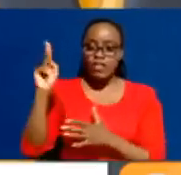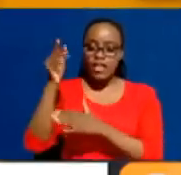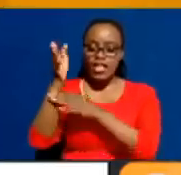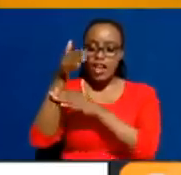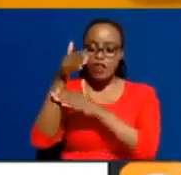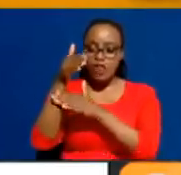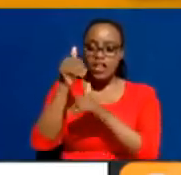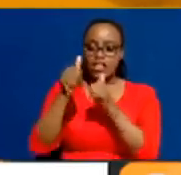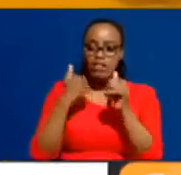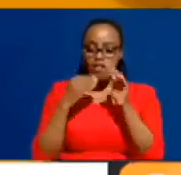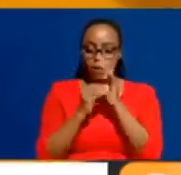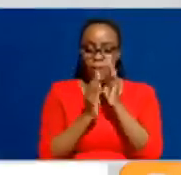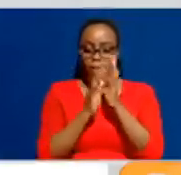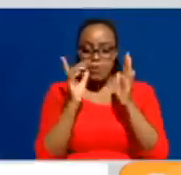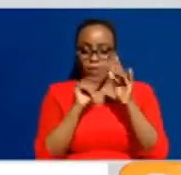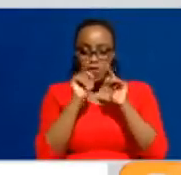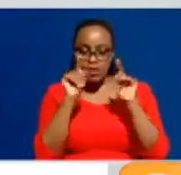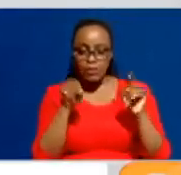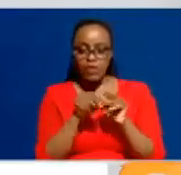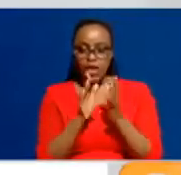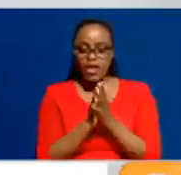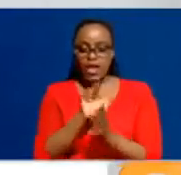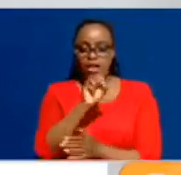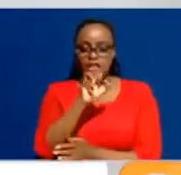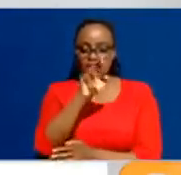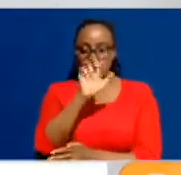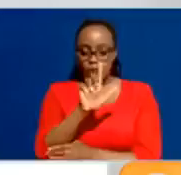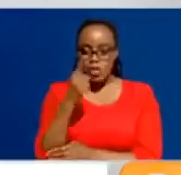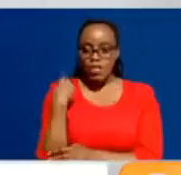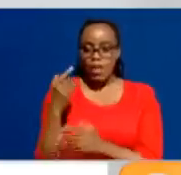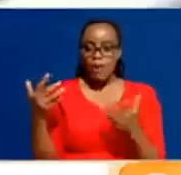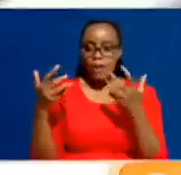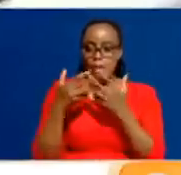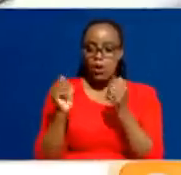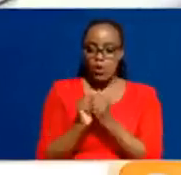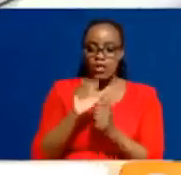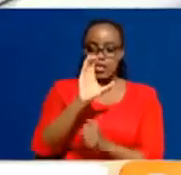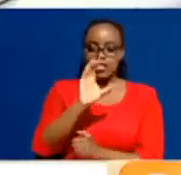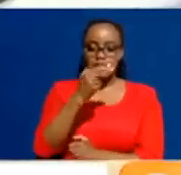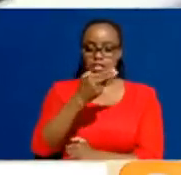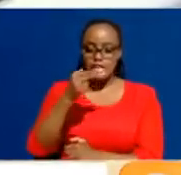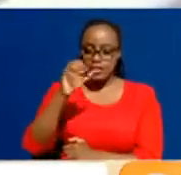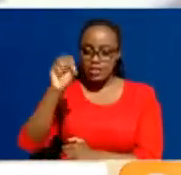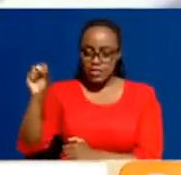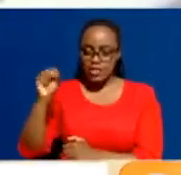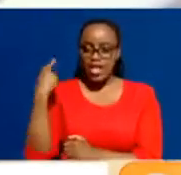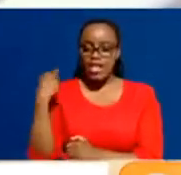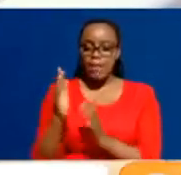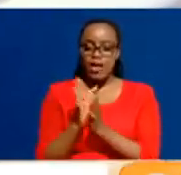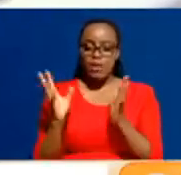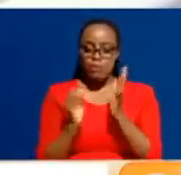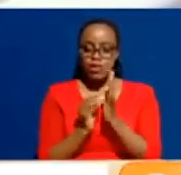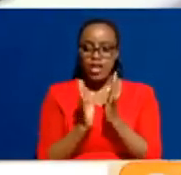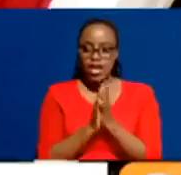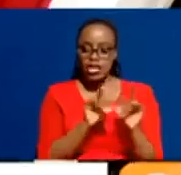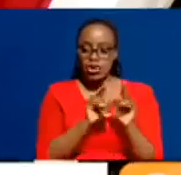flag, a scannable hologram, and a serial number that will correspond the vehicle's chassis number to profile the vehicle and